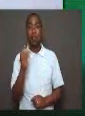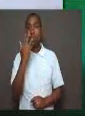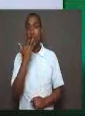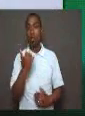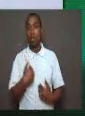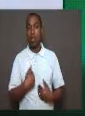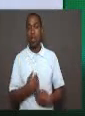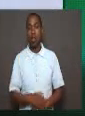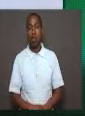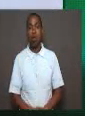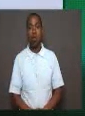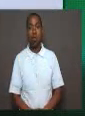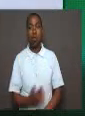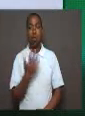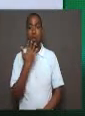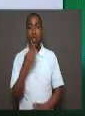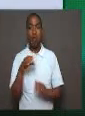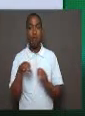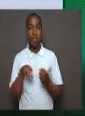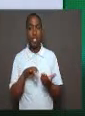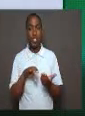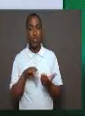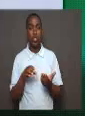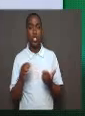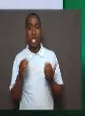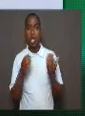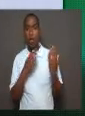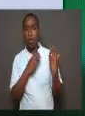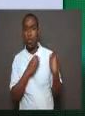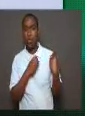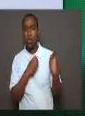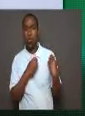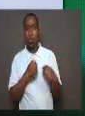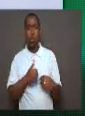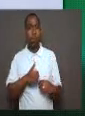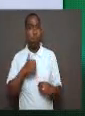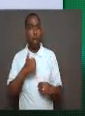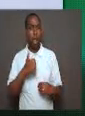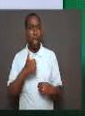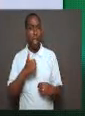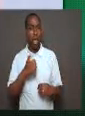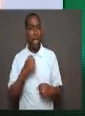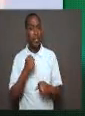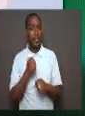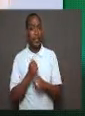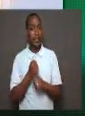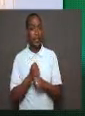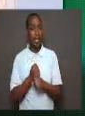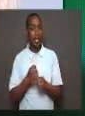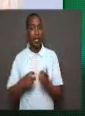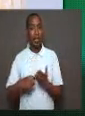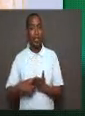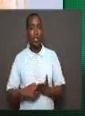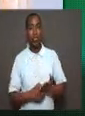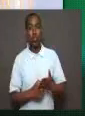Blood is the fluid that carries out the critical functions of transporting